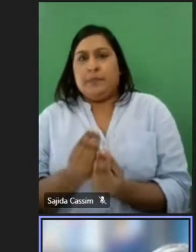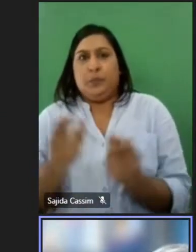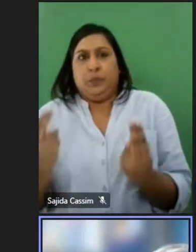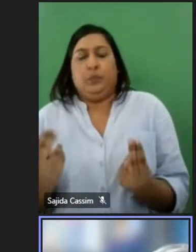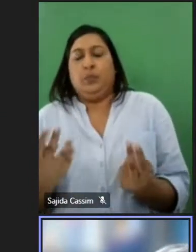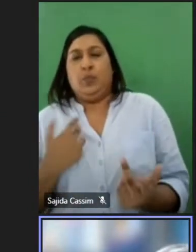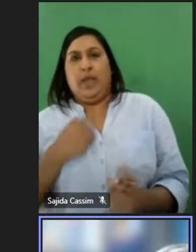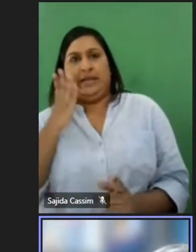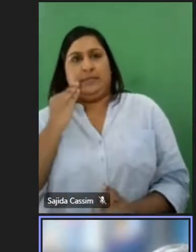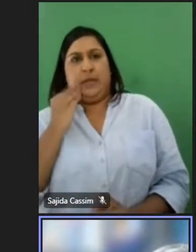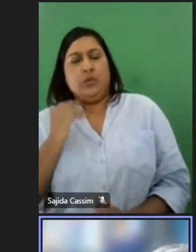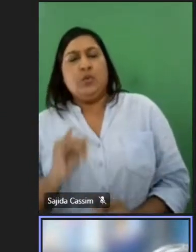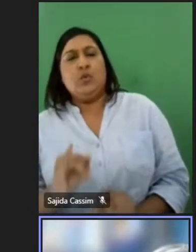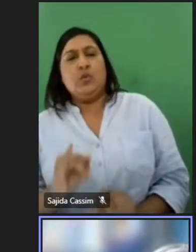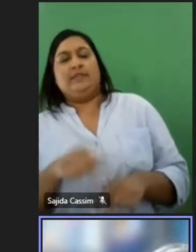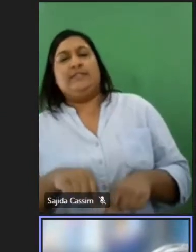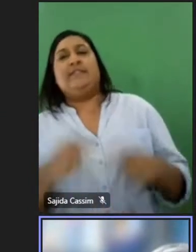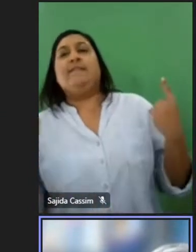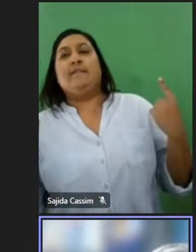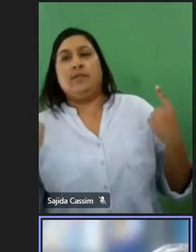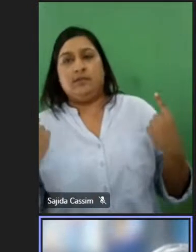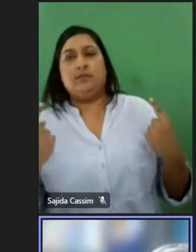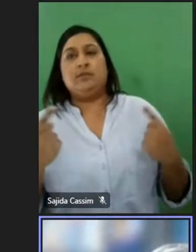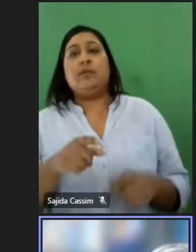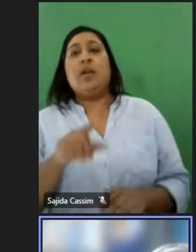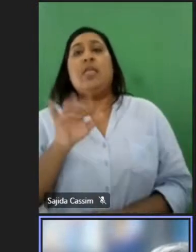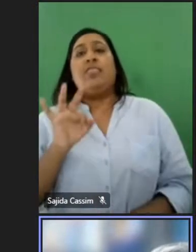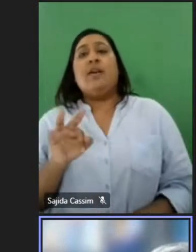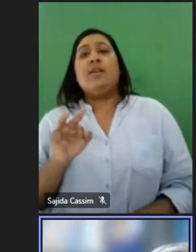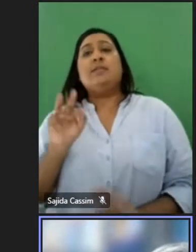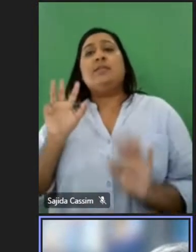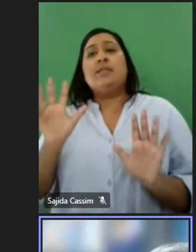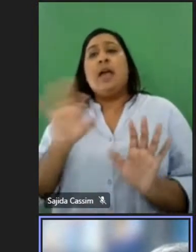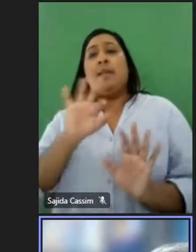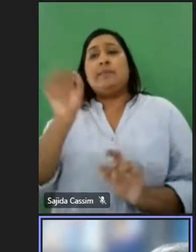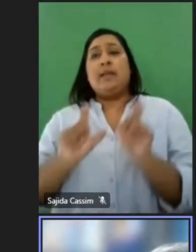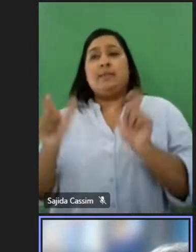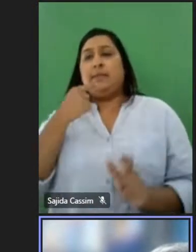people reported that they had gone to bed feeling hungry at some stage